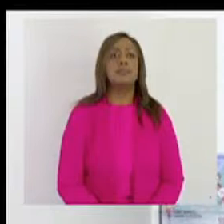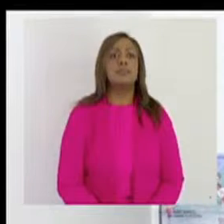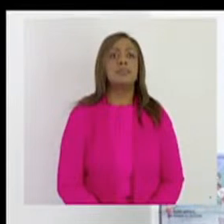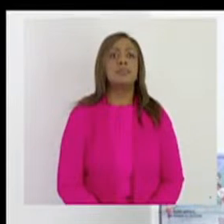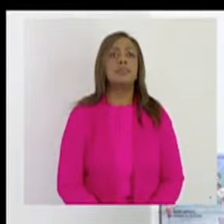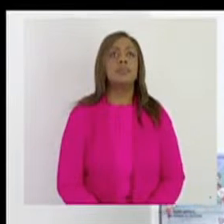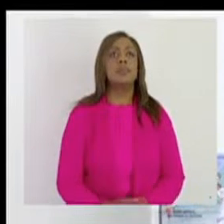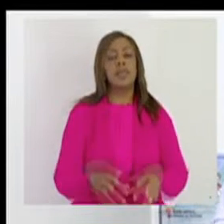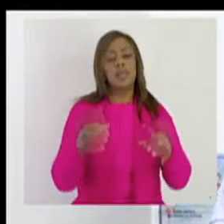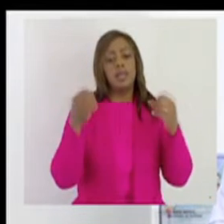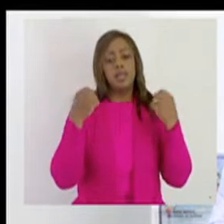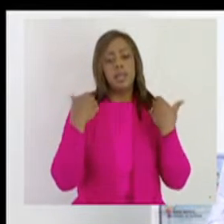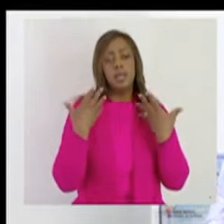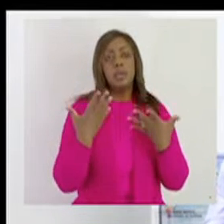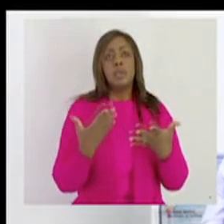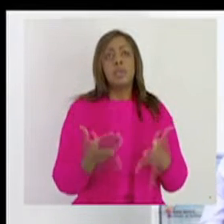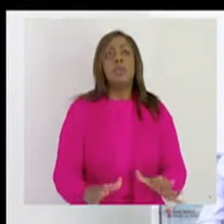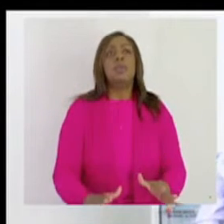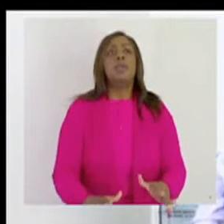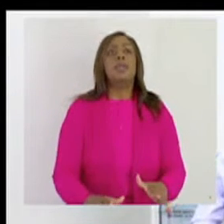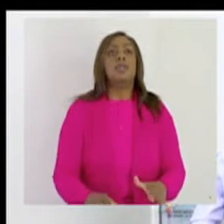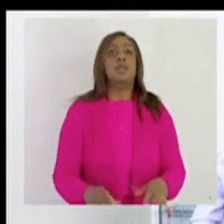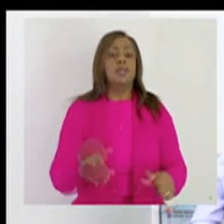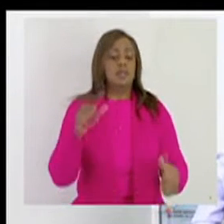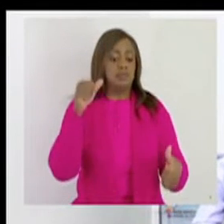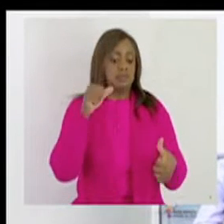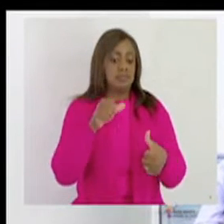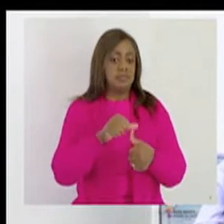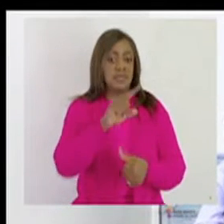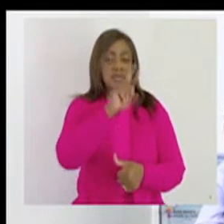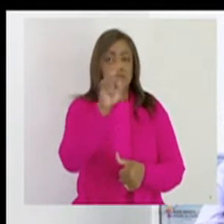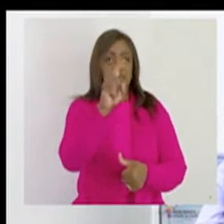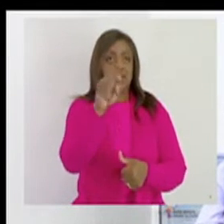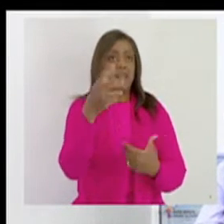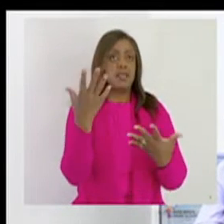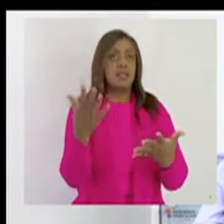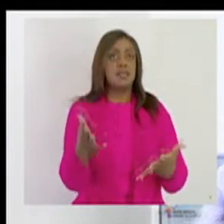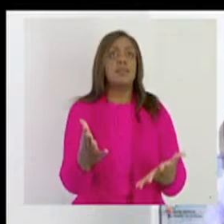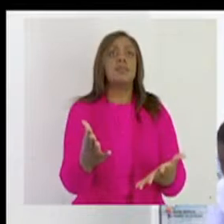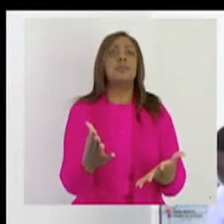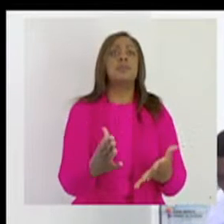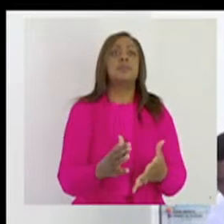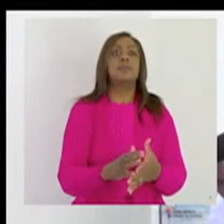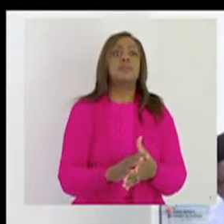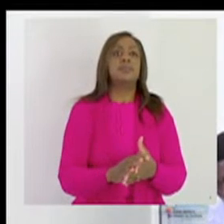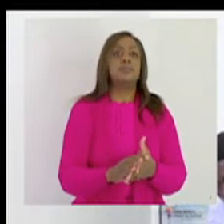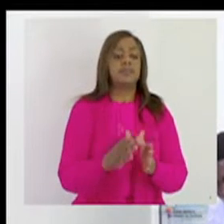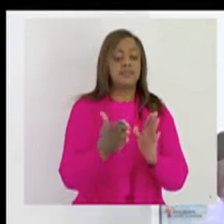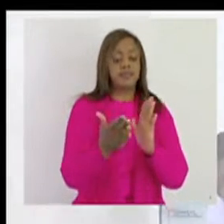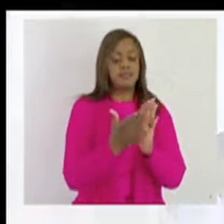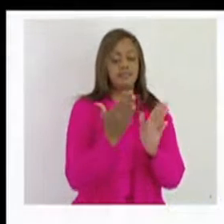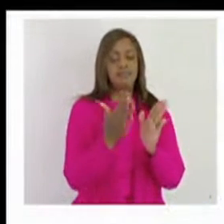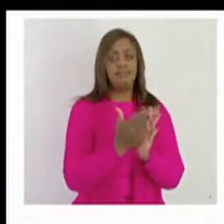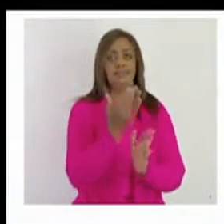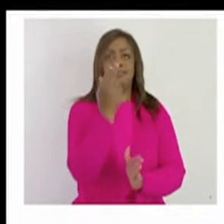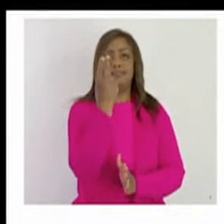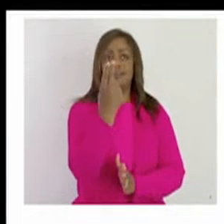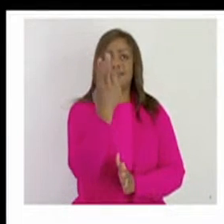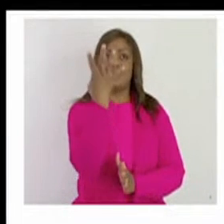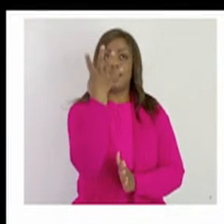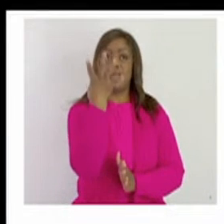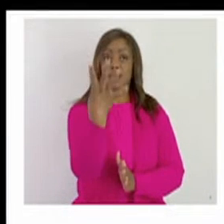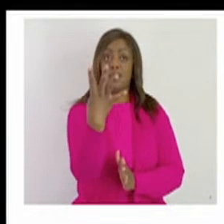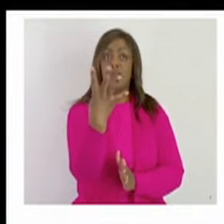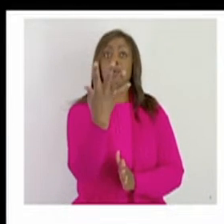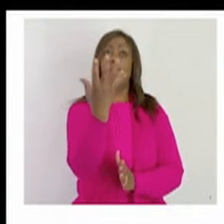All right, Mr. Futo has prepared some questions for you here. And then let's all turn to page 25, where we